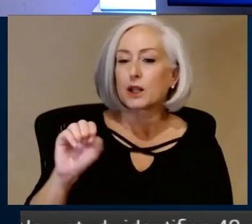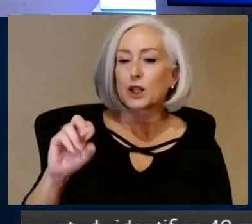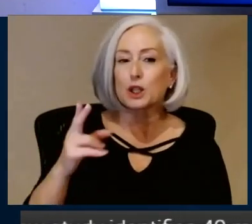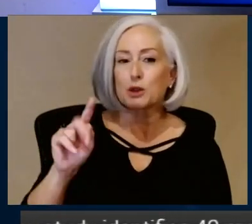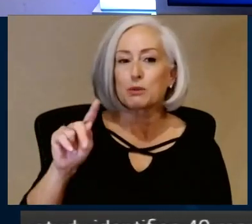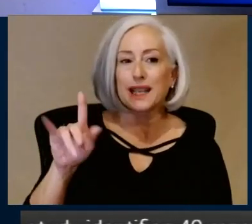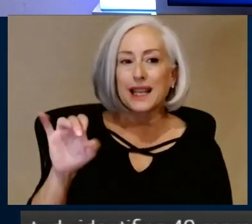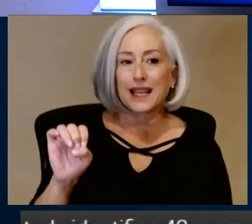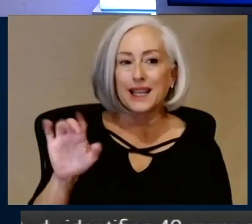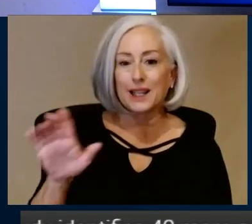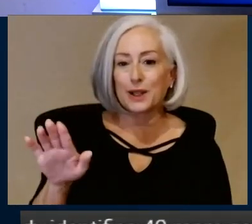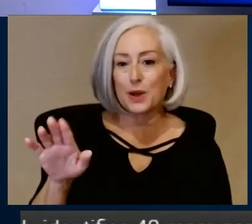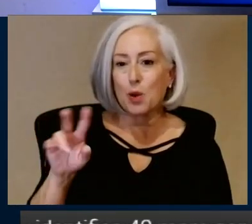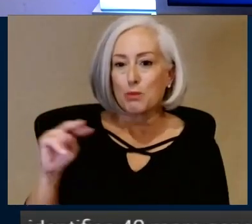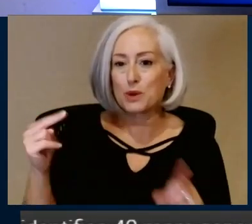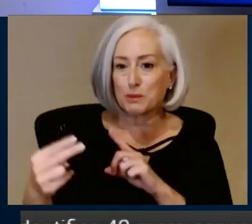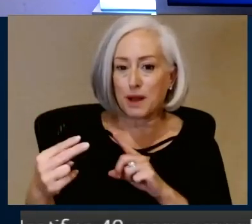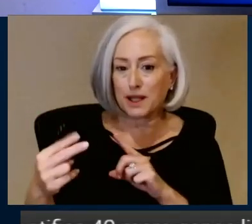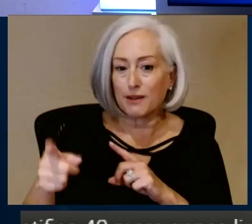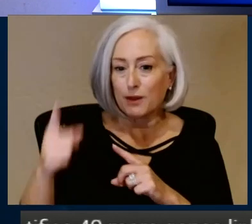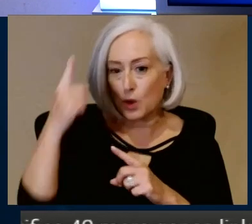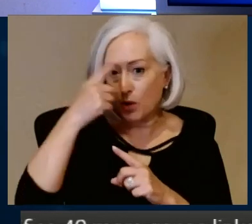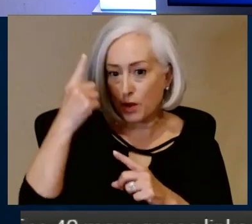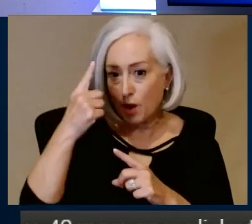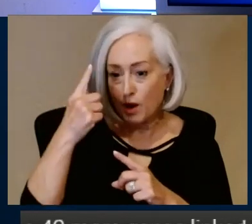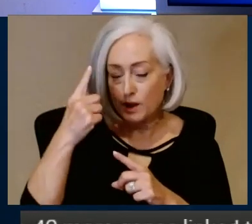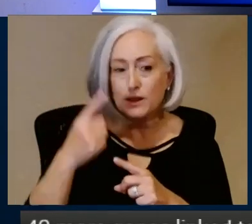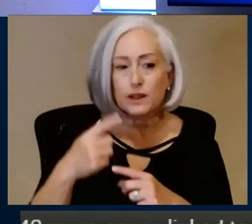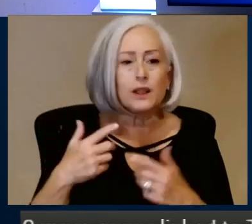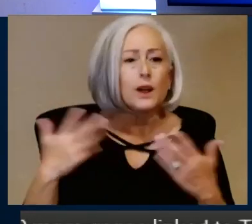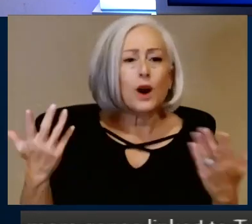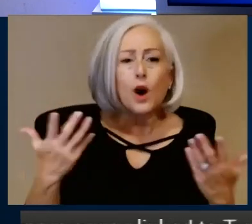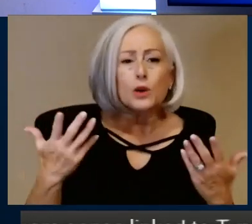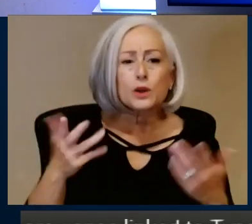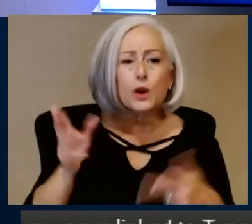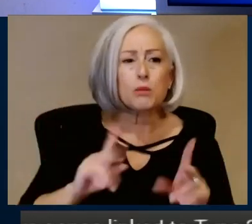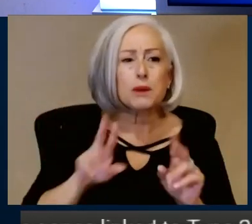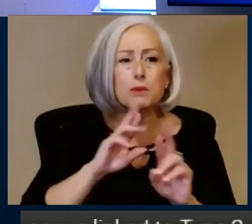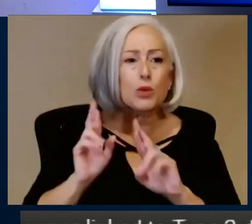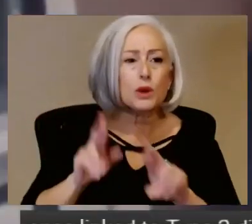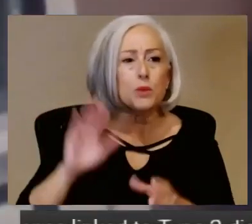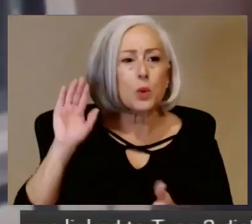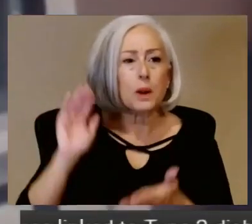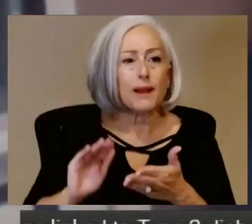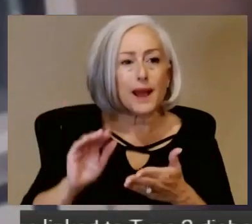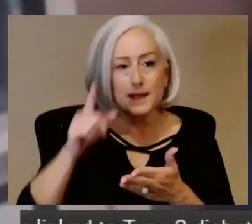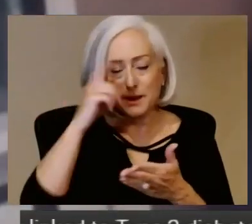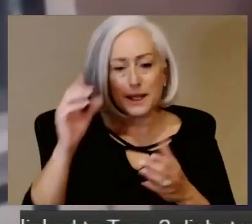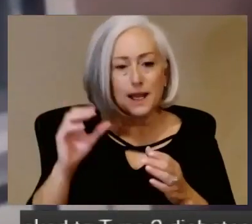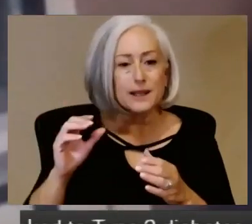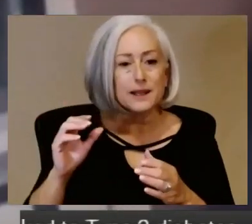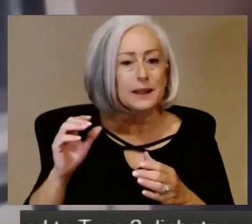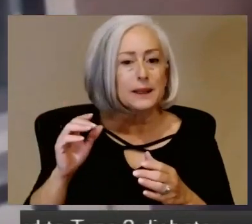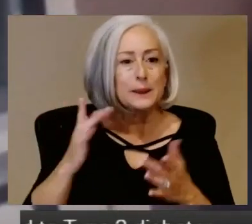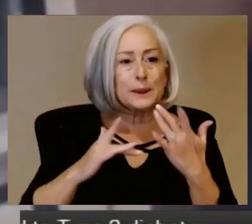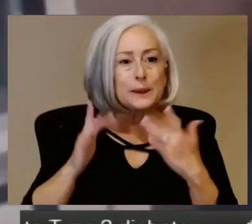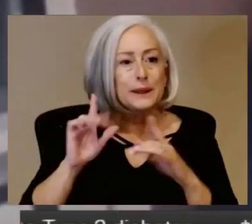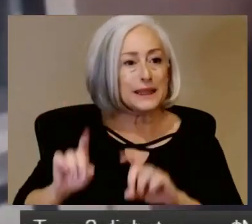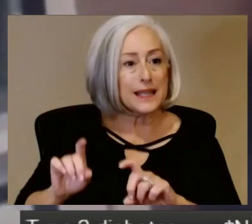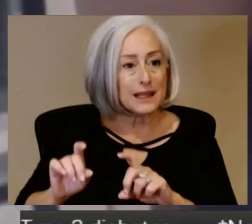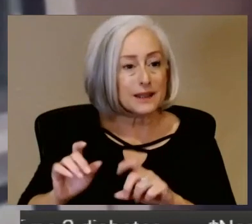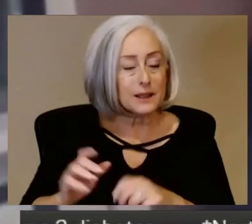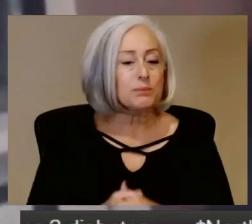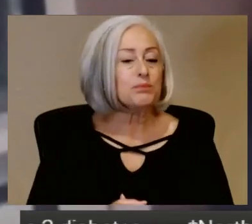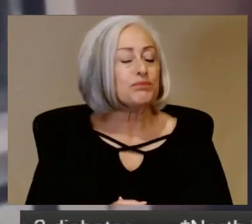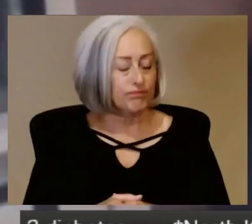the impact of fewer testing, people reporting it less and less. I mean, how are we to know? Yeah, it's a good question. I think that when we